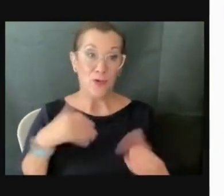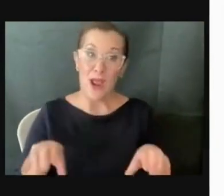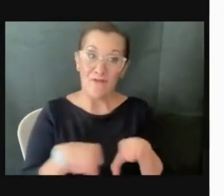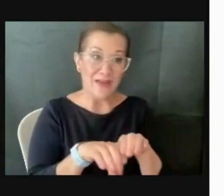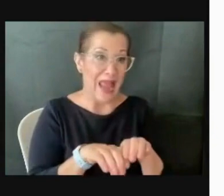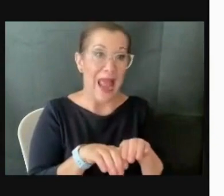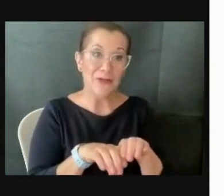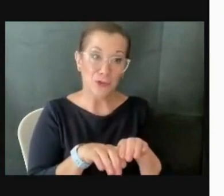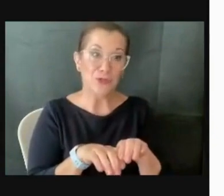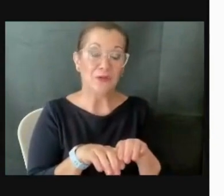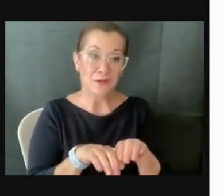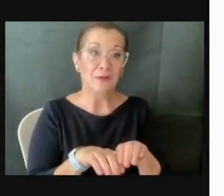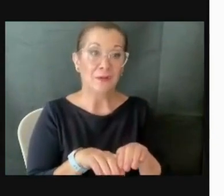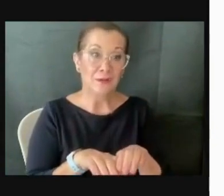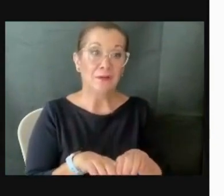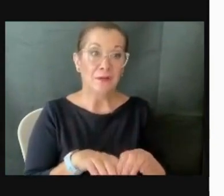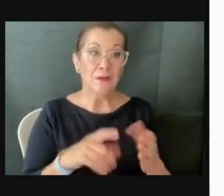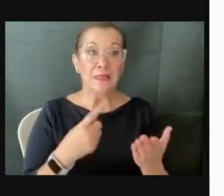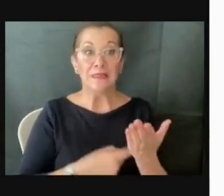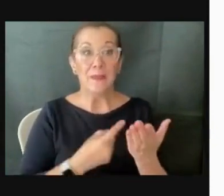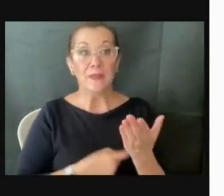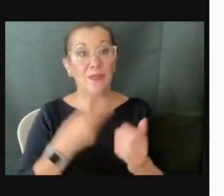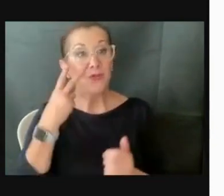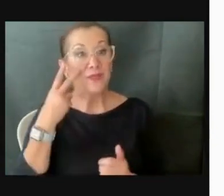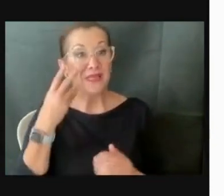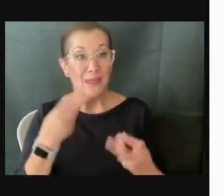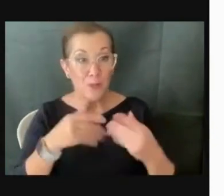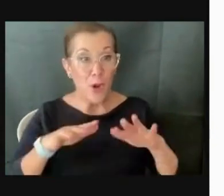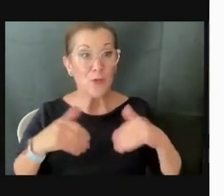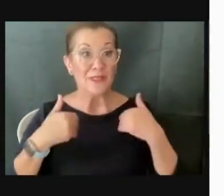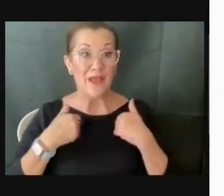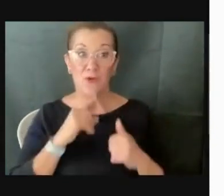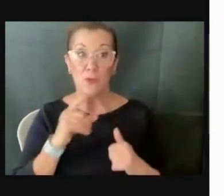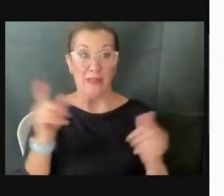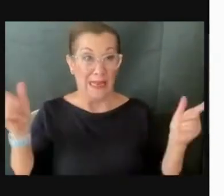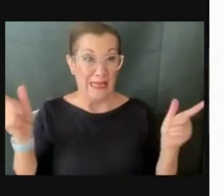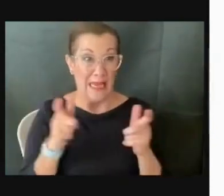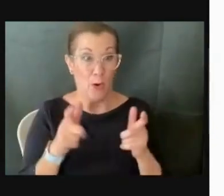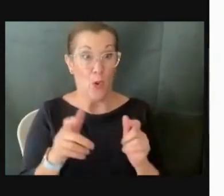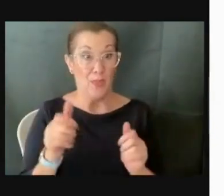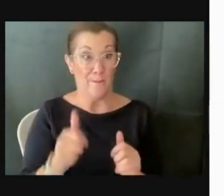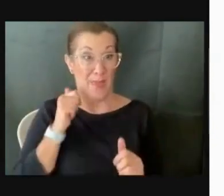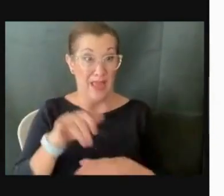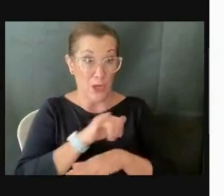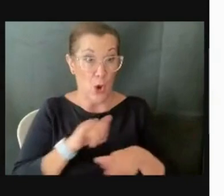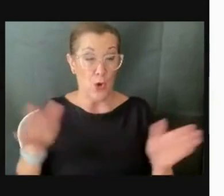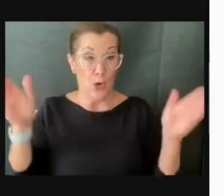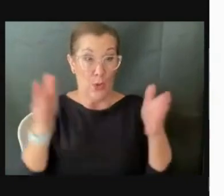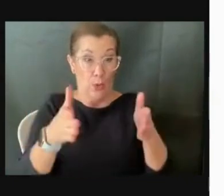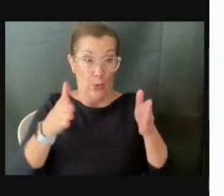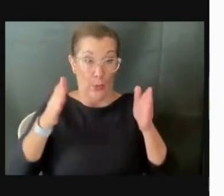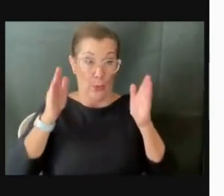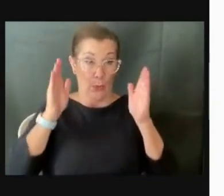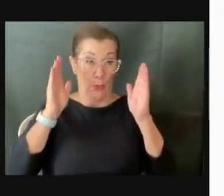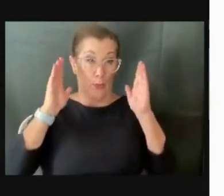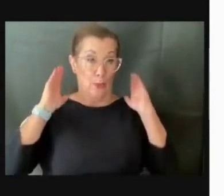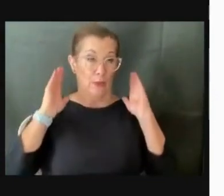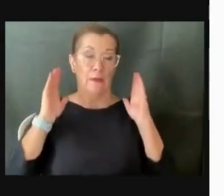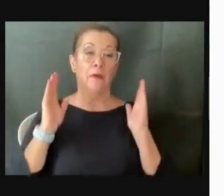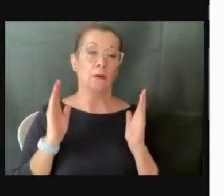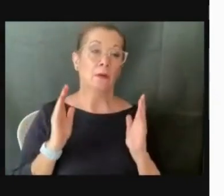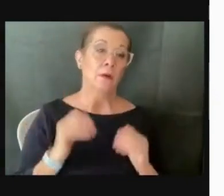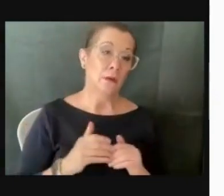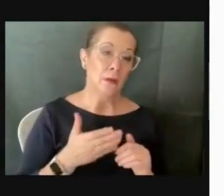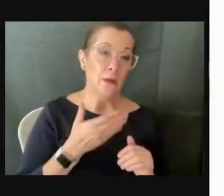ADU, especially sometimes we see properties that have really narrow backyards, like narrow, long backyards.